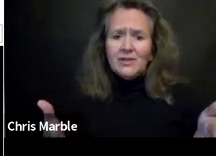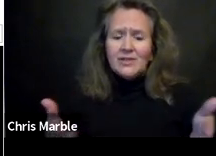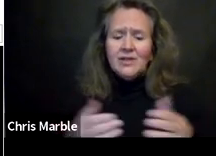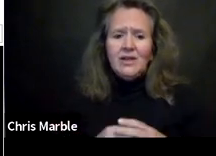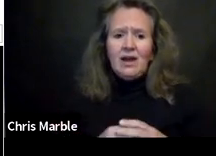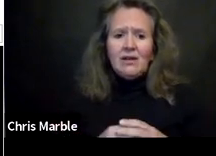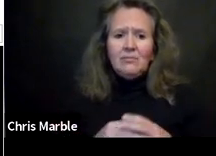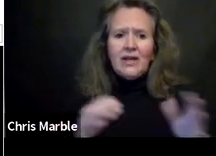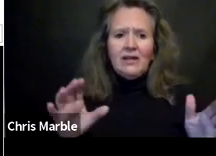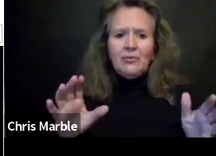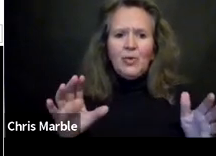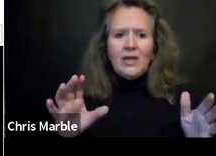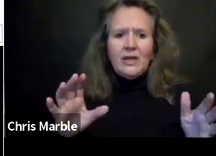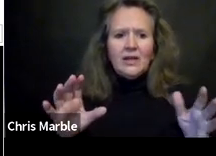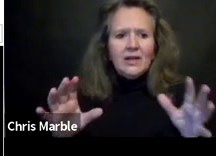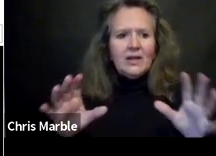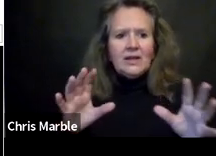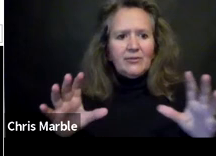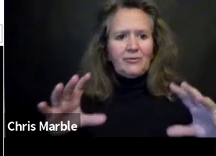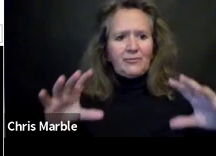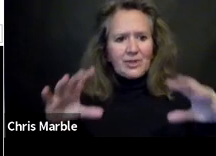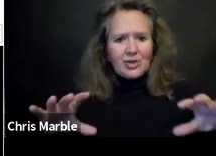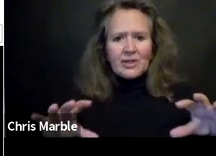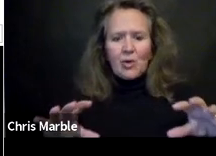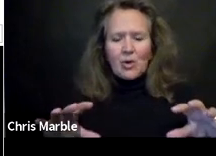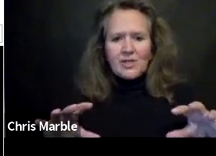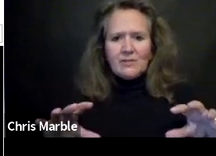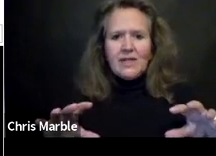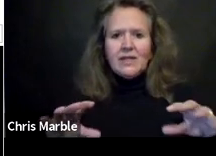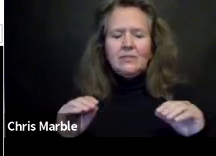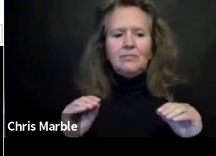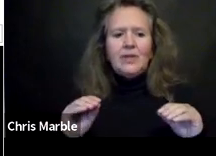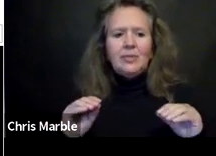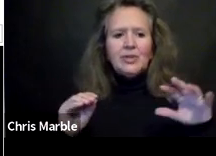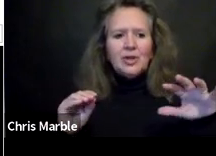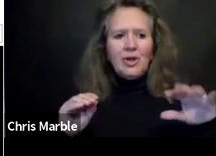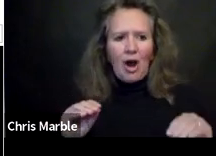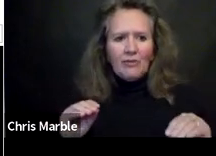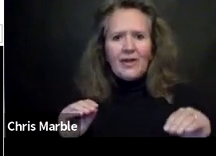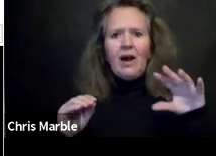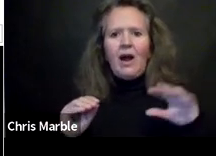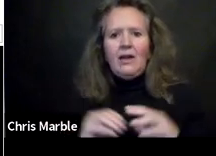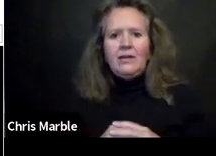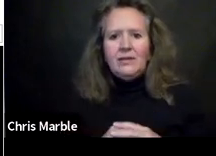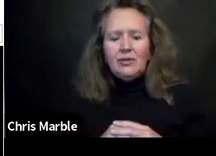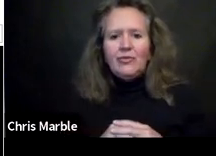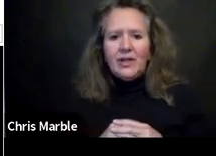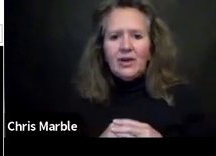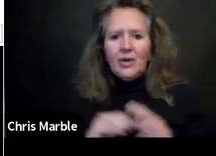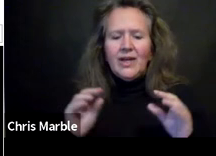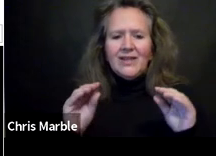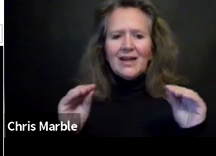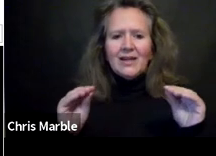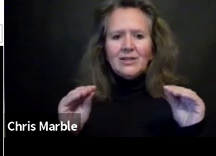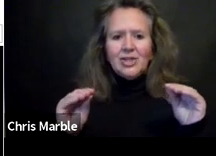conference. But if during the course of the meeting, people turn off and on their